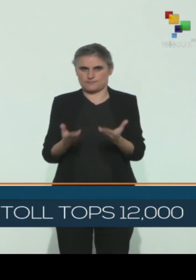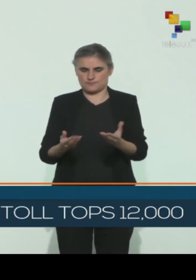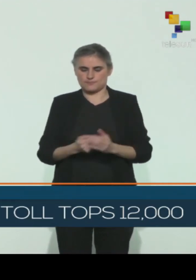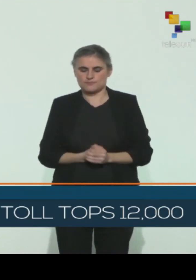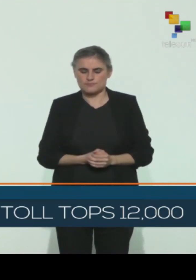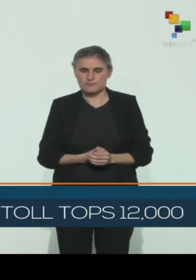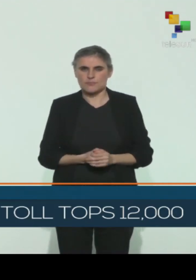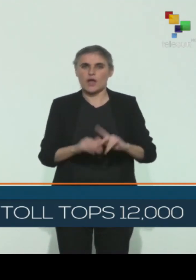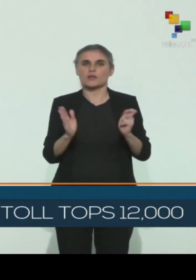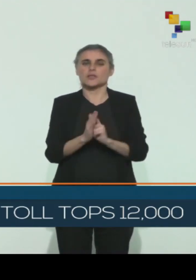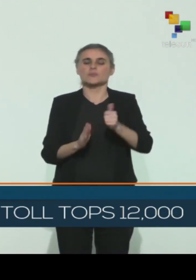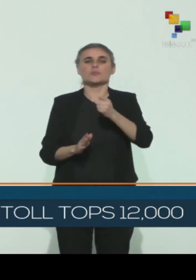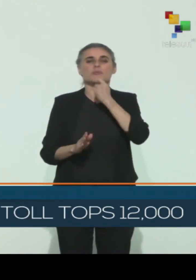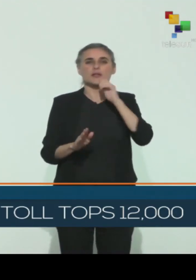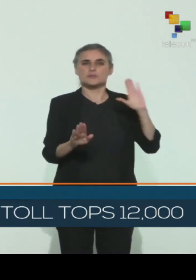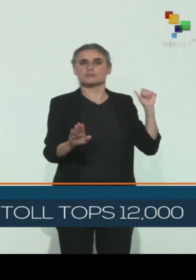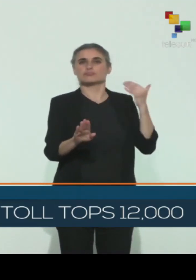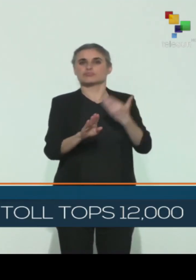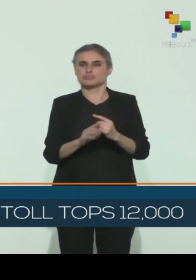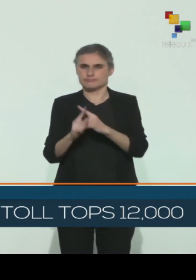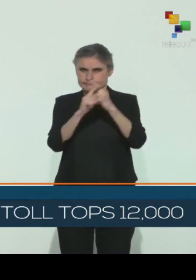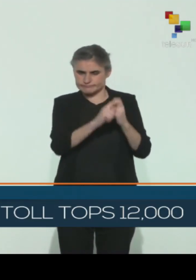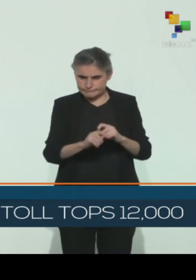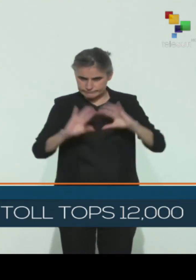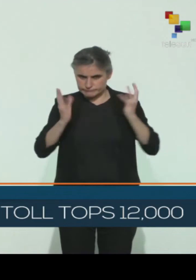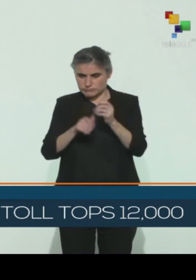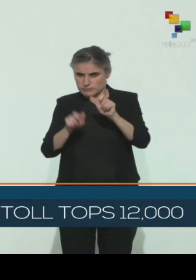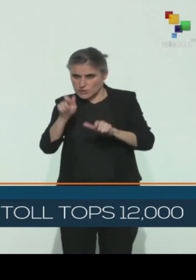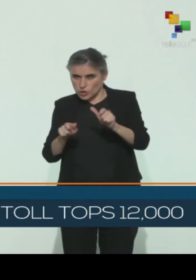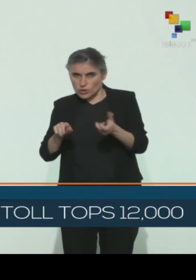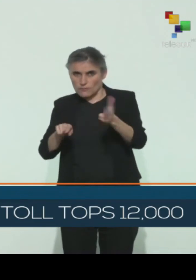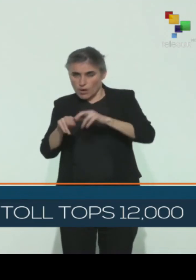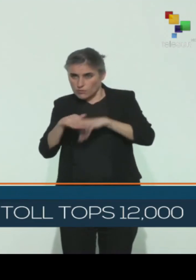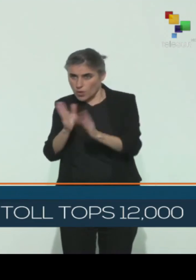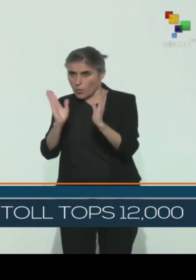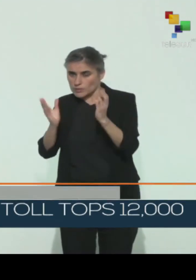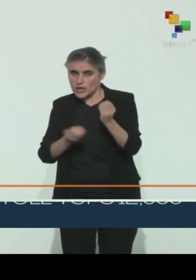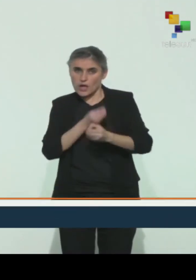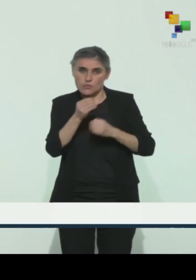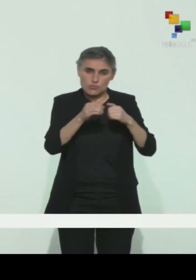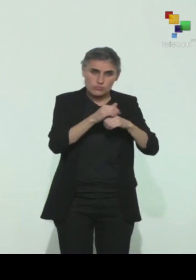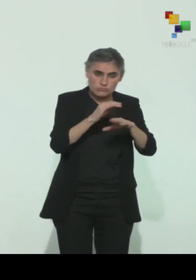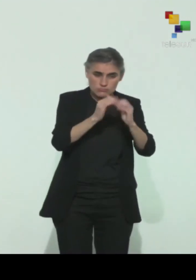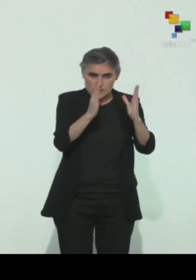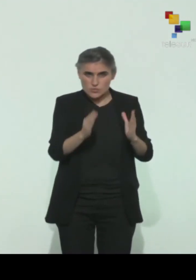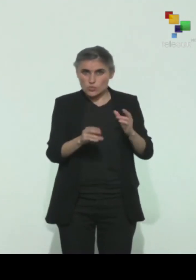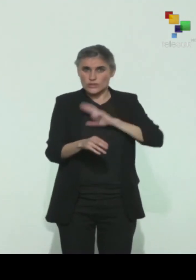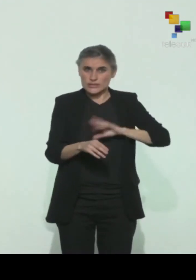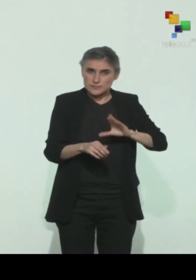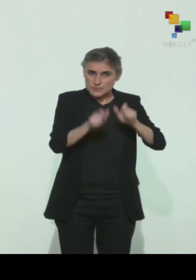March 1st, if we add up the deaths in hospitals and health establishments, we have registered